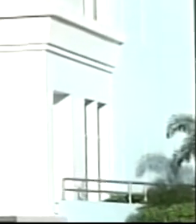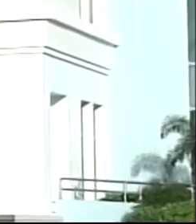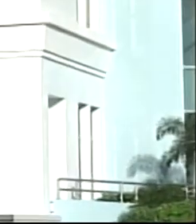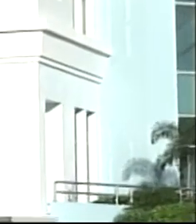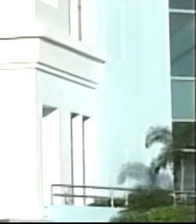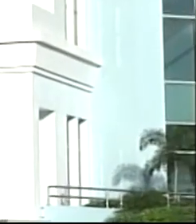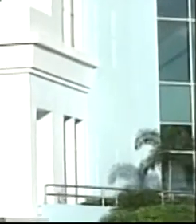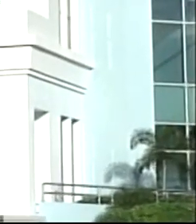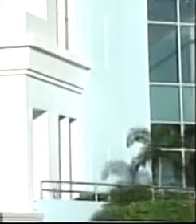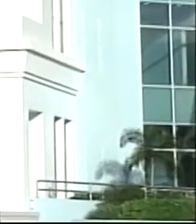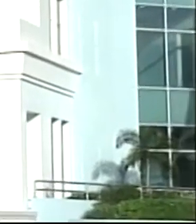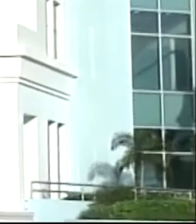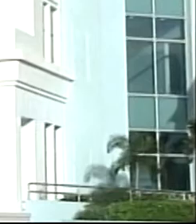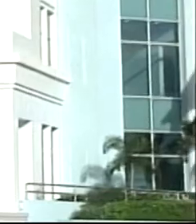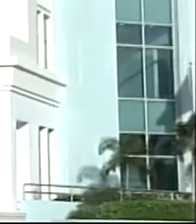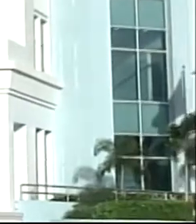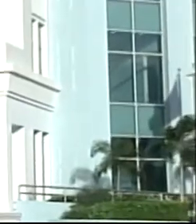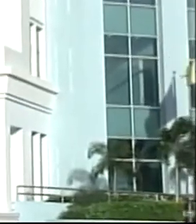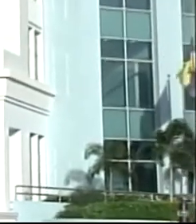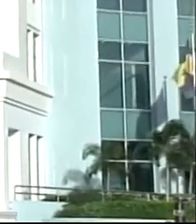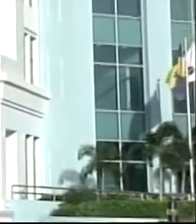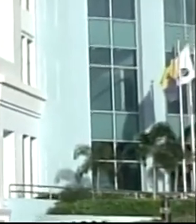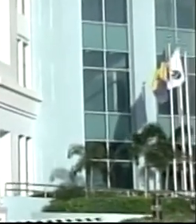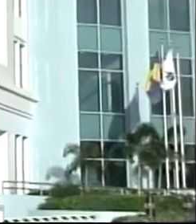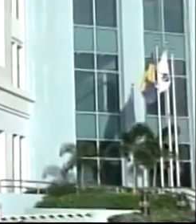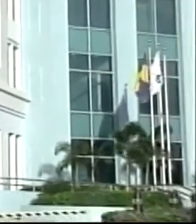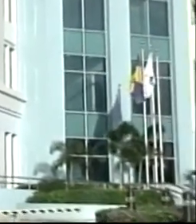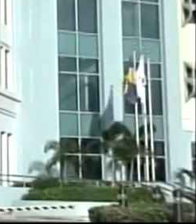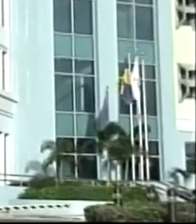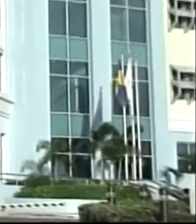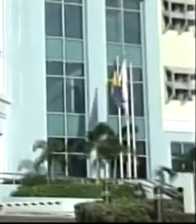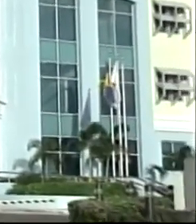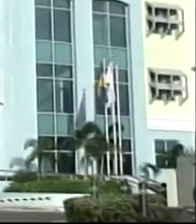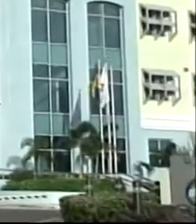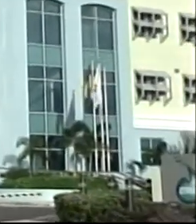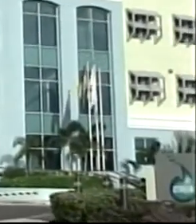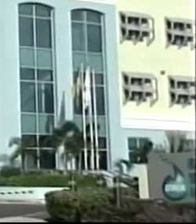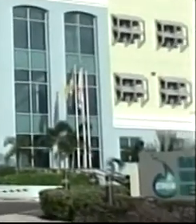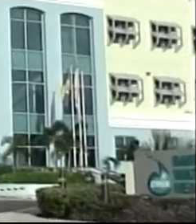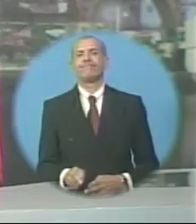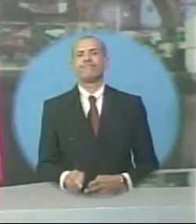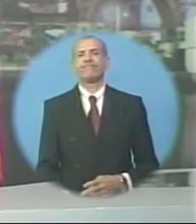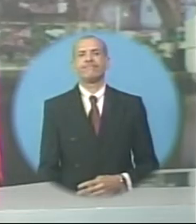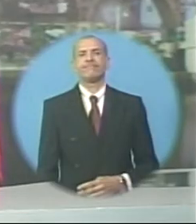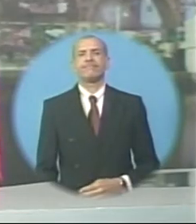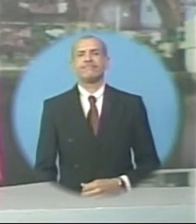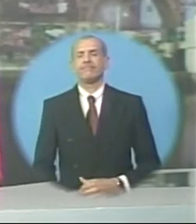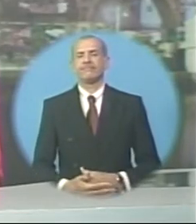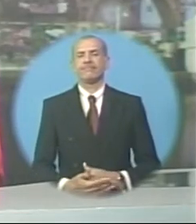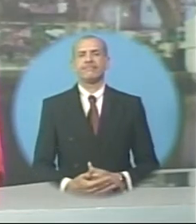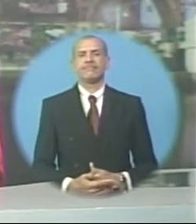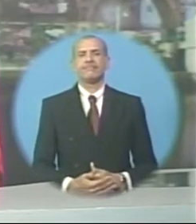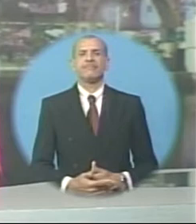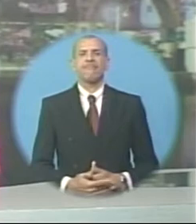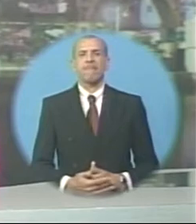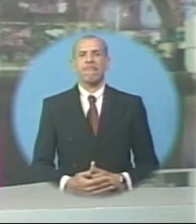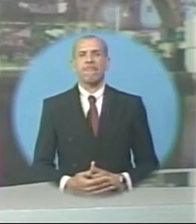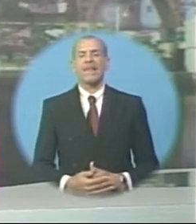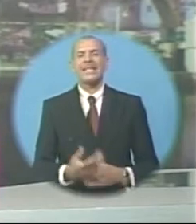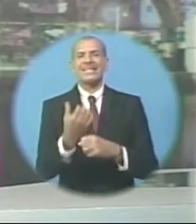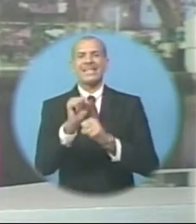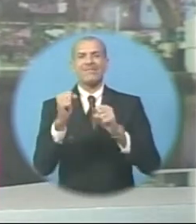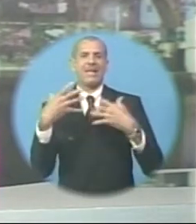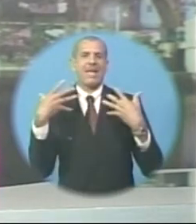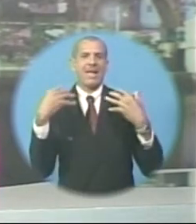floating around in the media, the authority is expected to make an official announcement shortly. A safety and